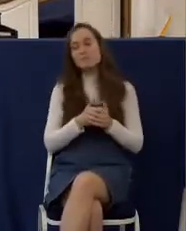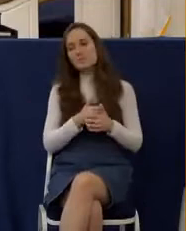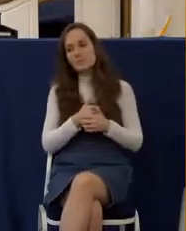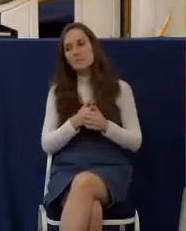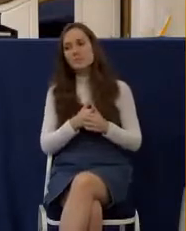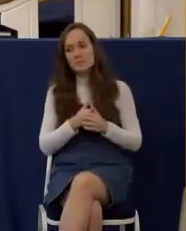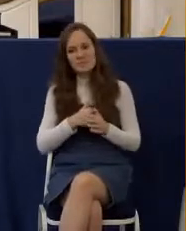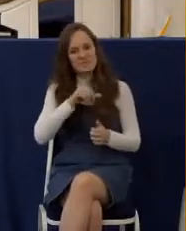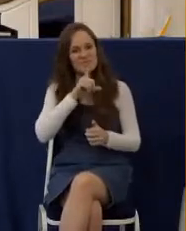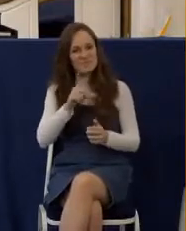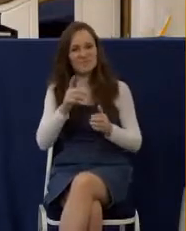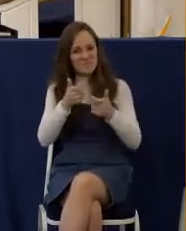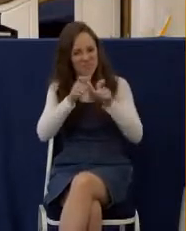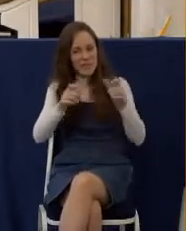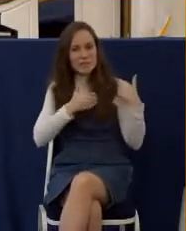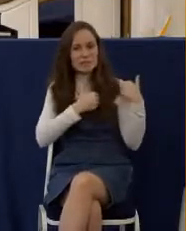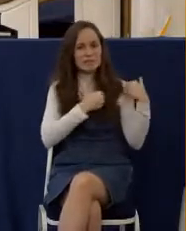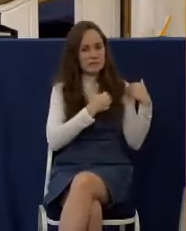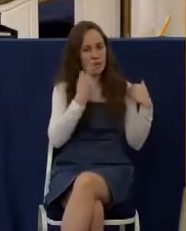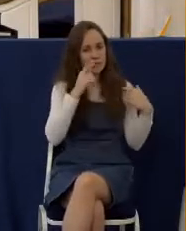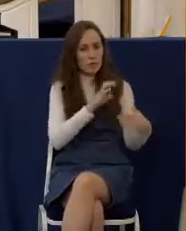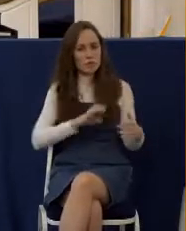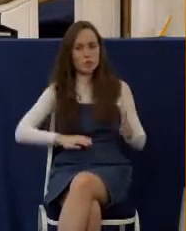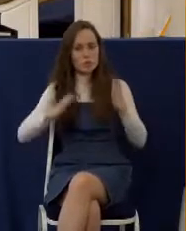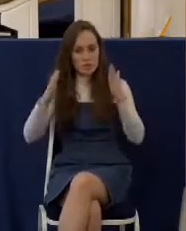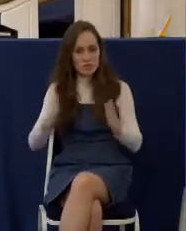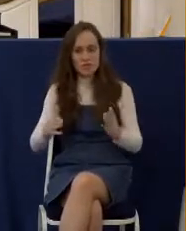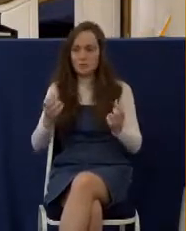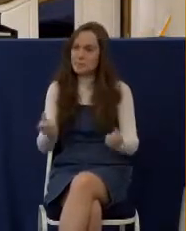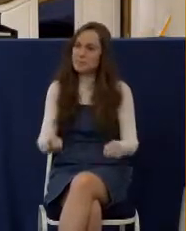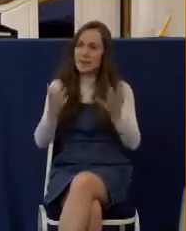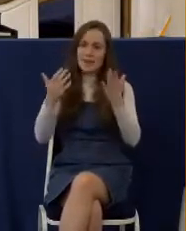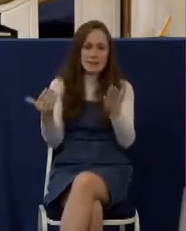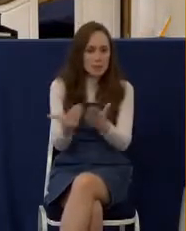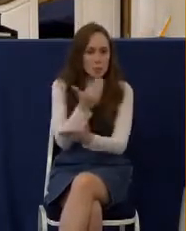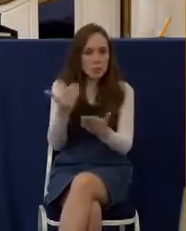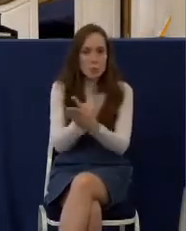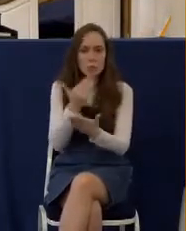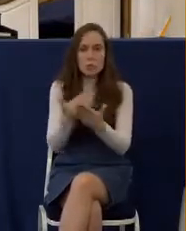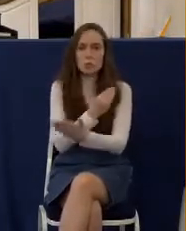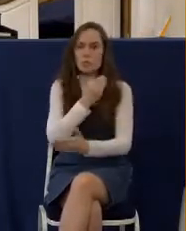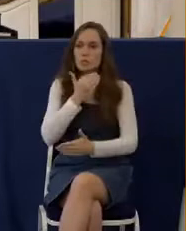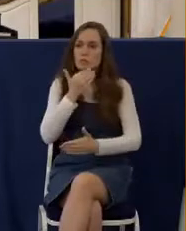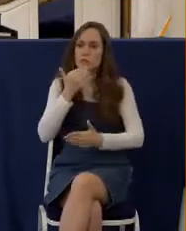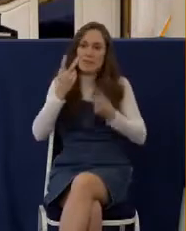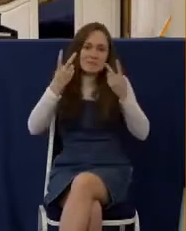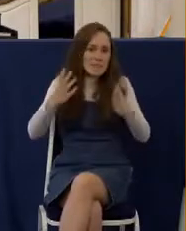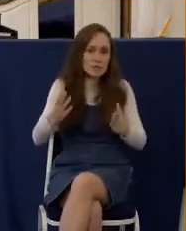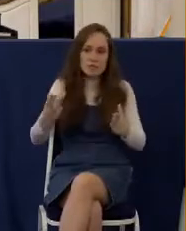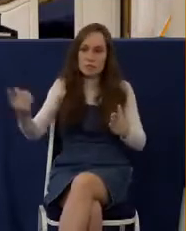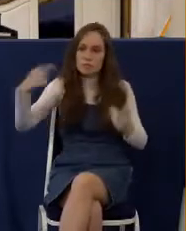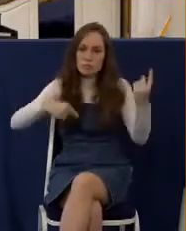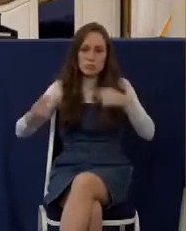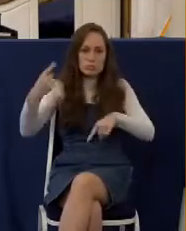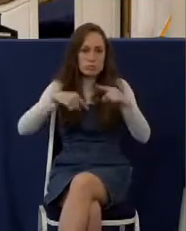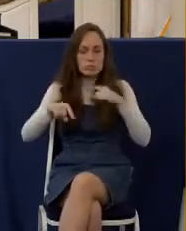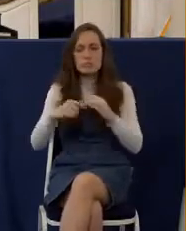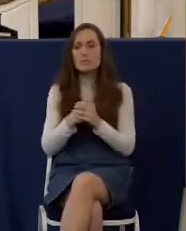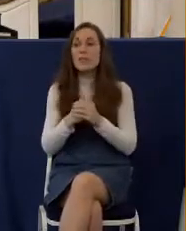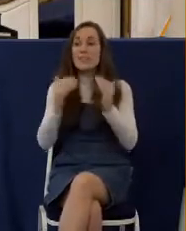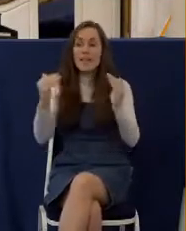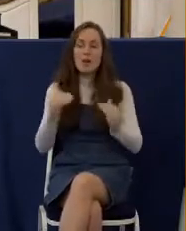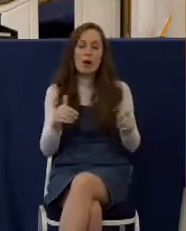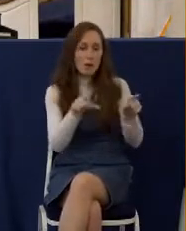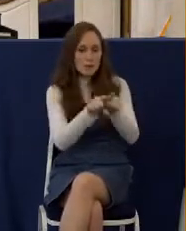refugees that had come into Jerusalem. But also there was a loss of jobs. Because many of the people, when they got saved, they were